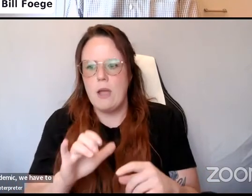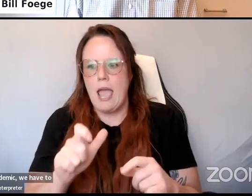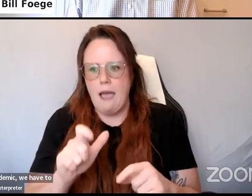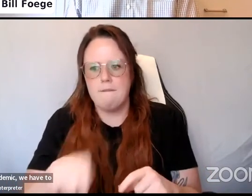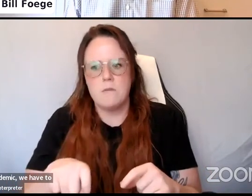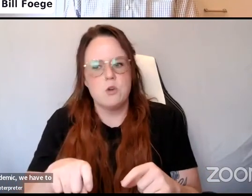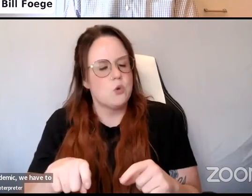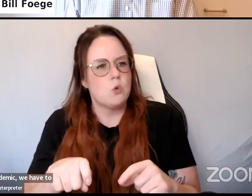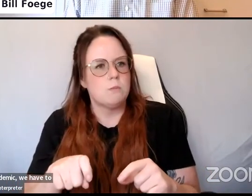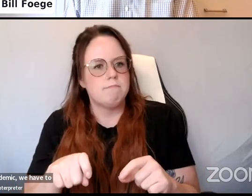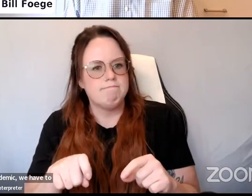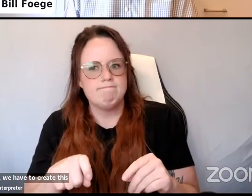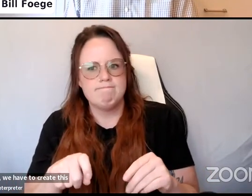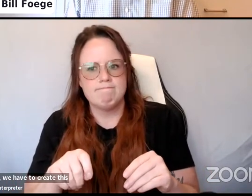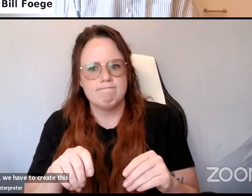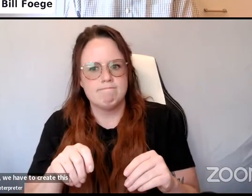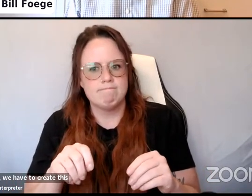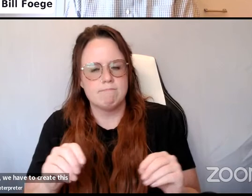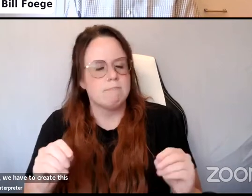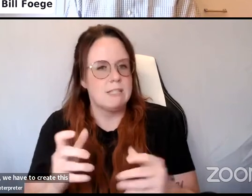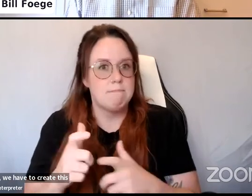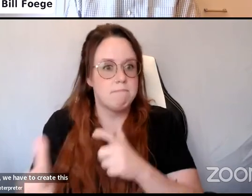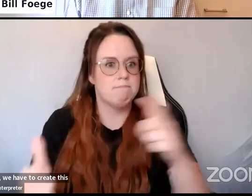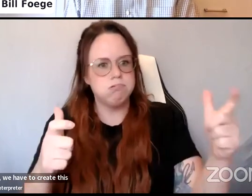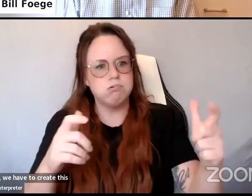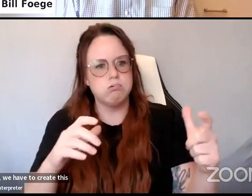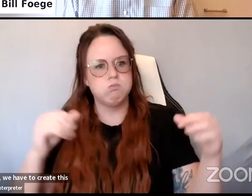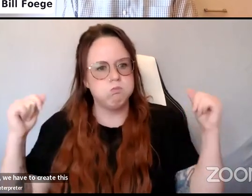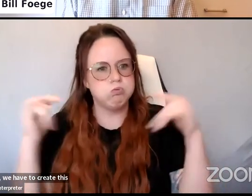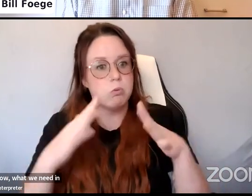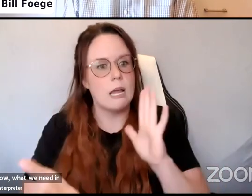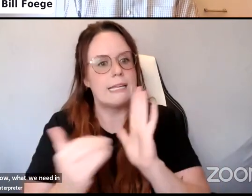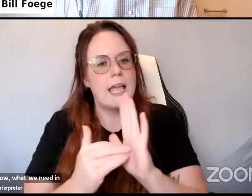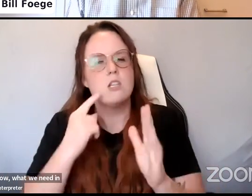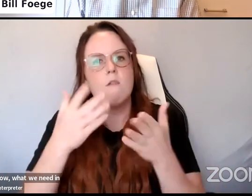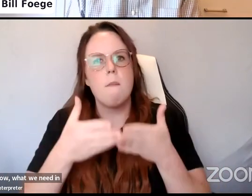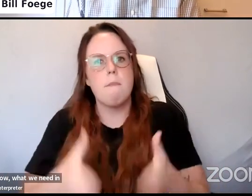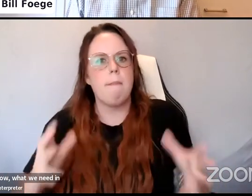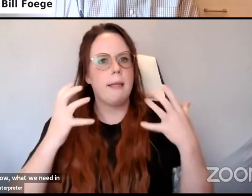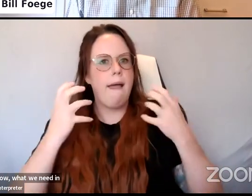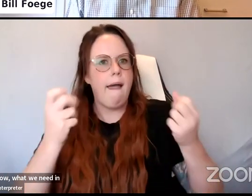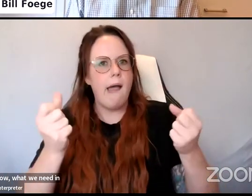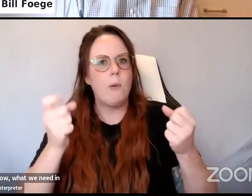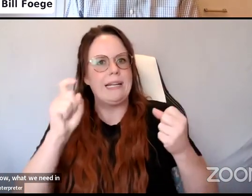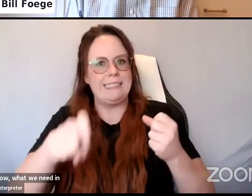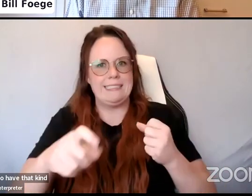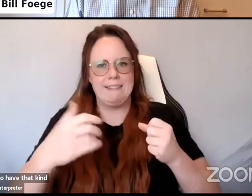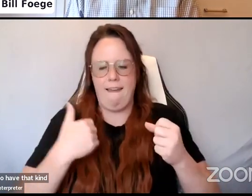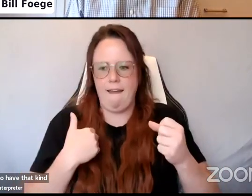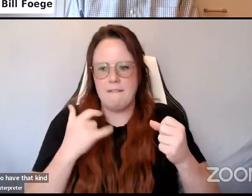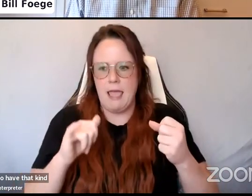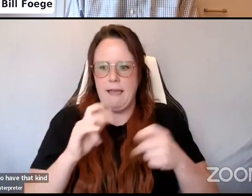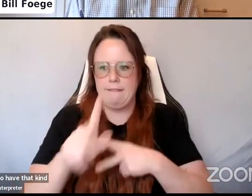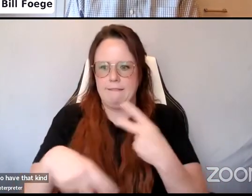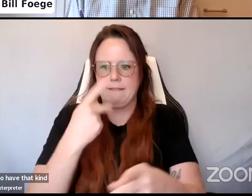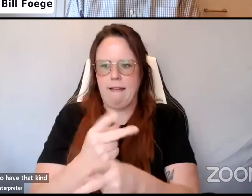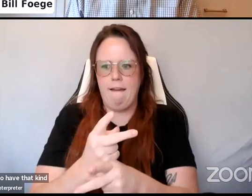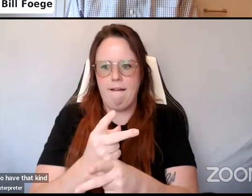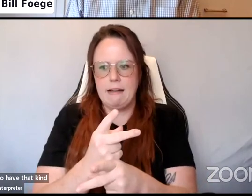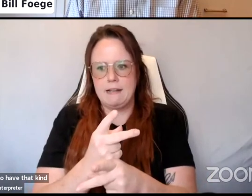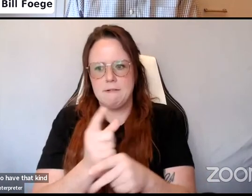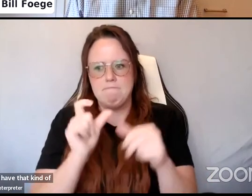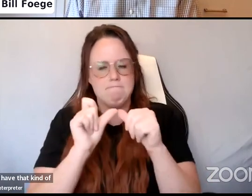you know what we need in public health is to be able to have that kind of long-term